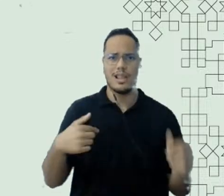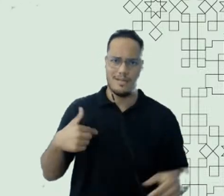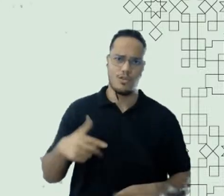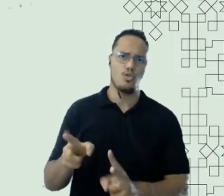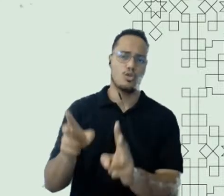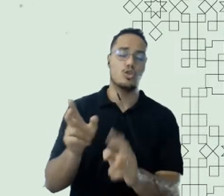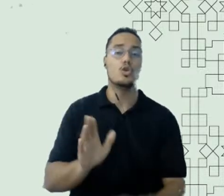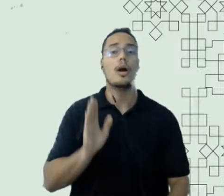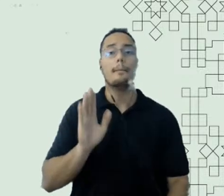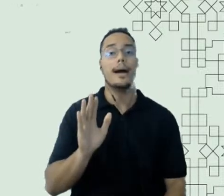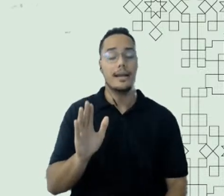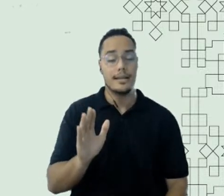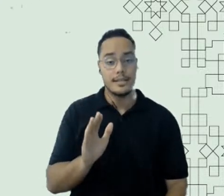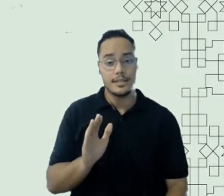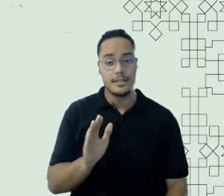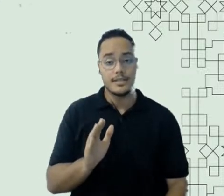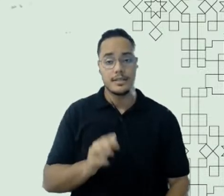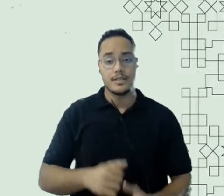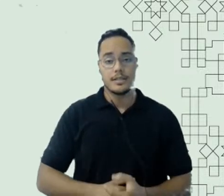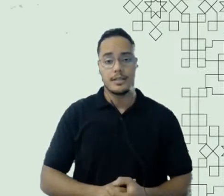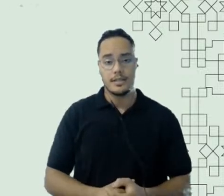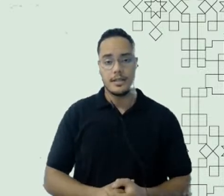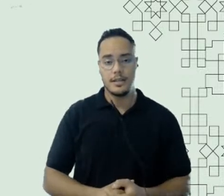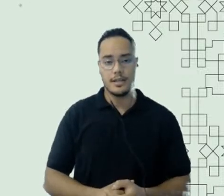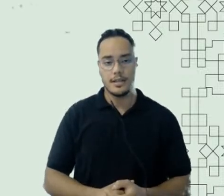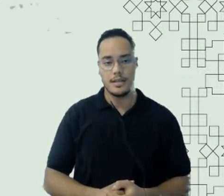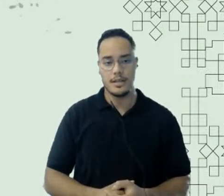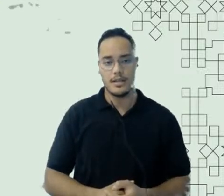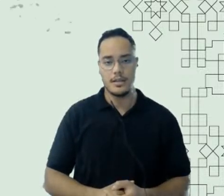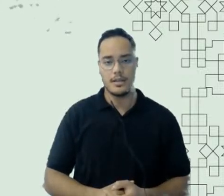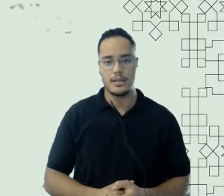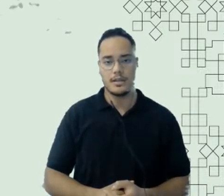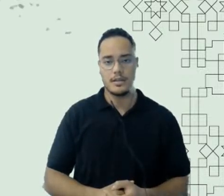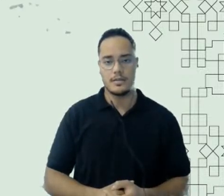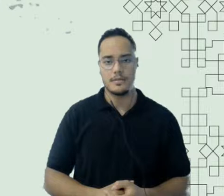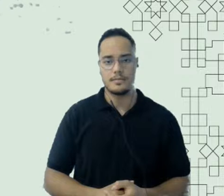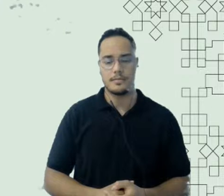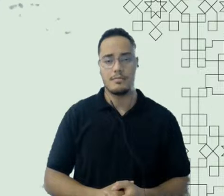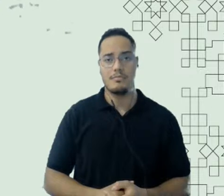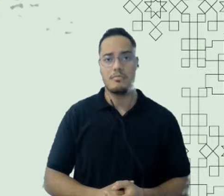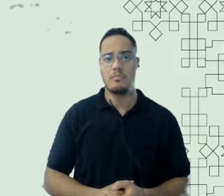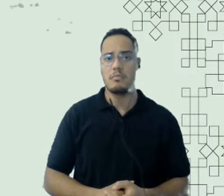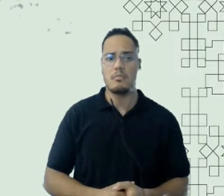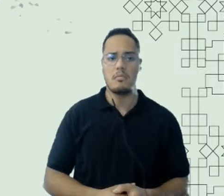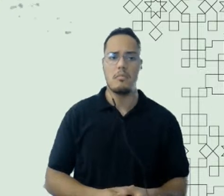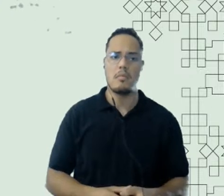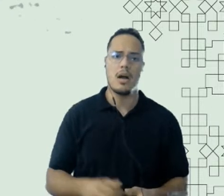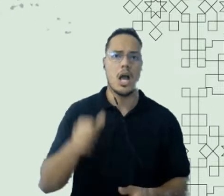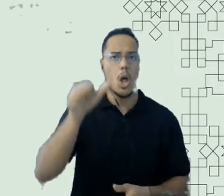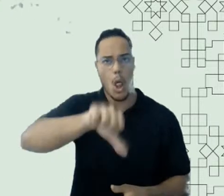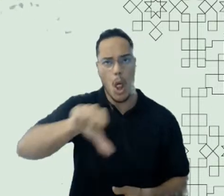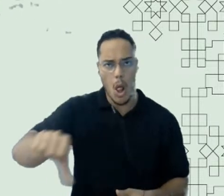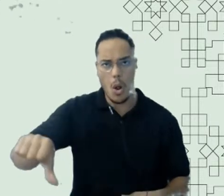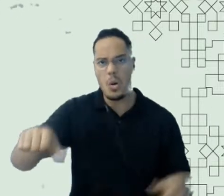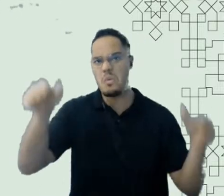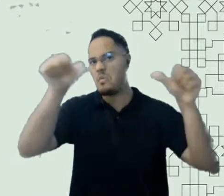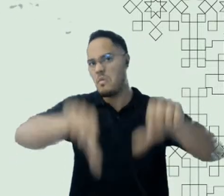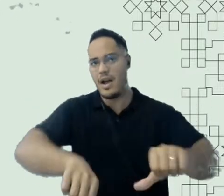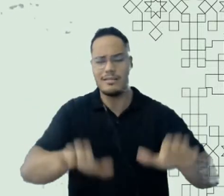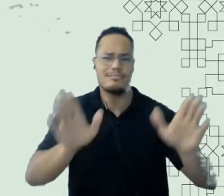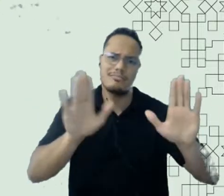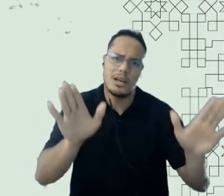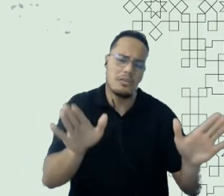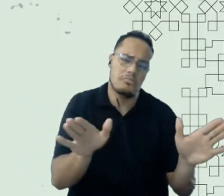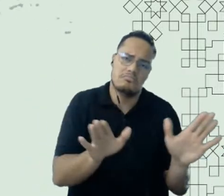or at least it was not as it was predicted. Séverine, Yes? if I may, just a very short question that has to do